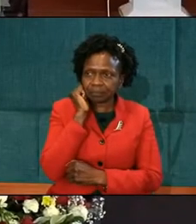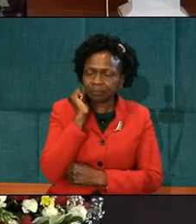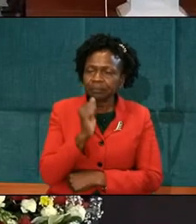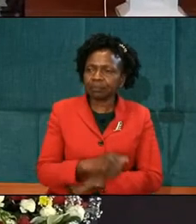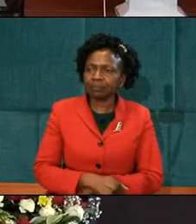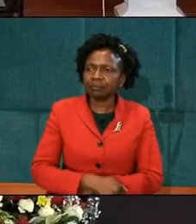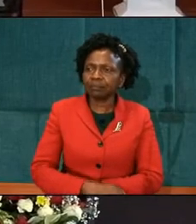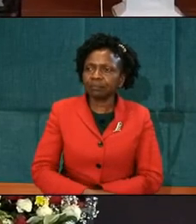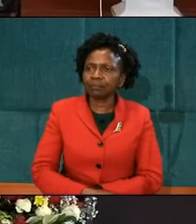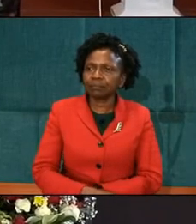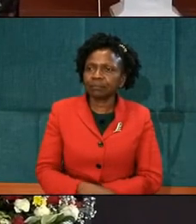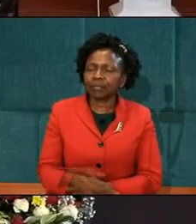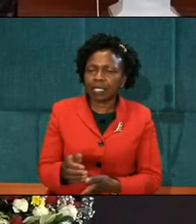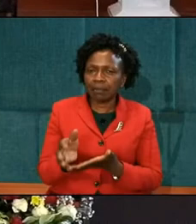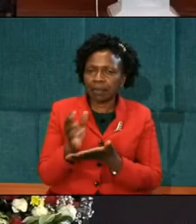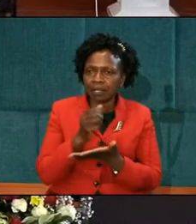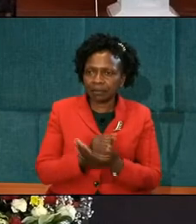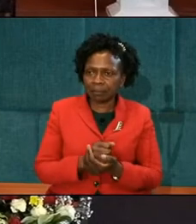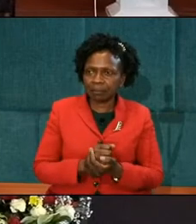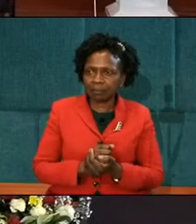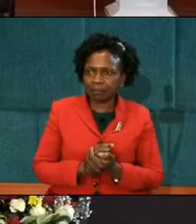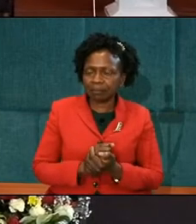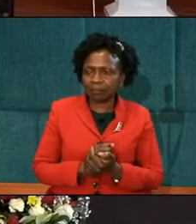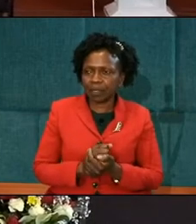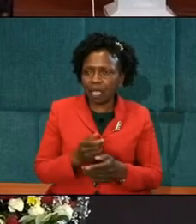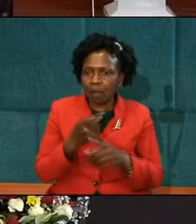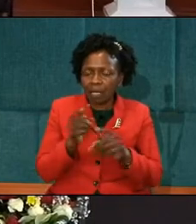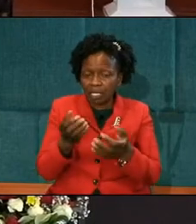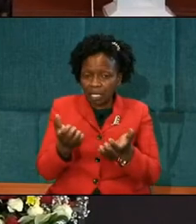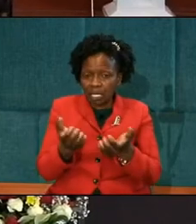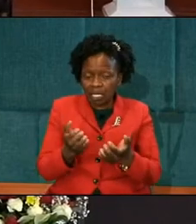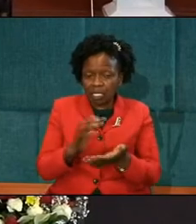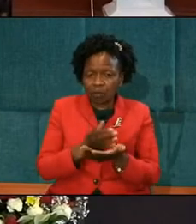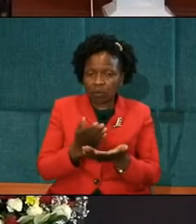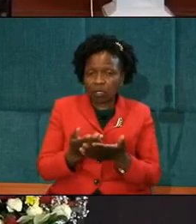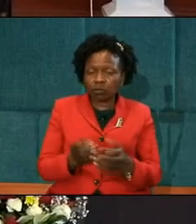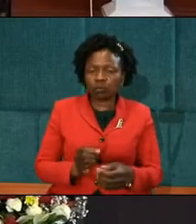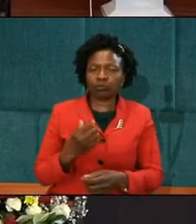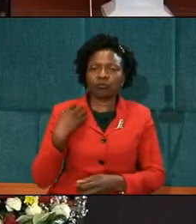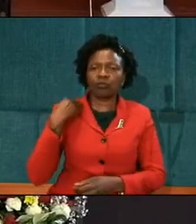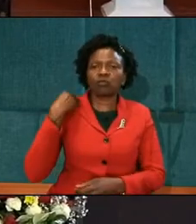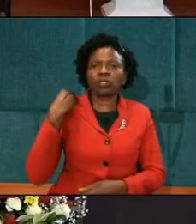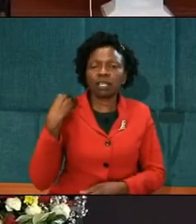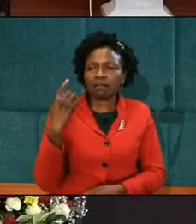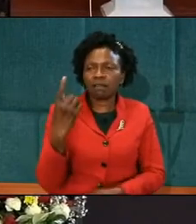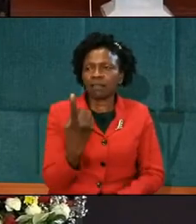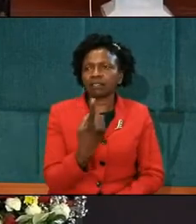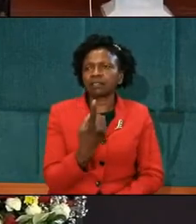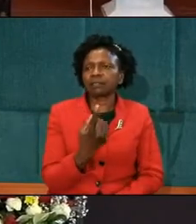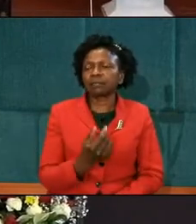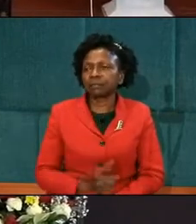diseases. Amen. But he needs somebody to volunteer first.